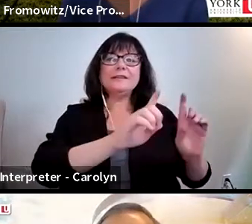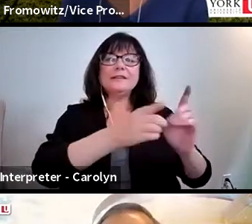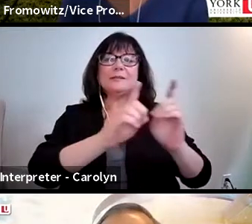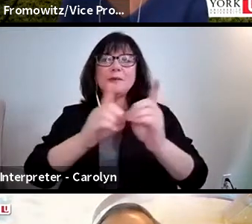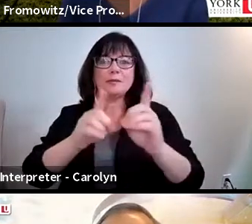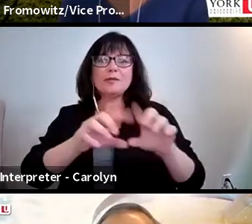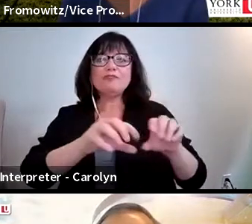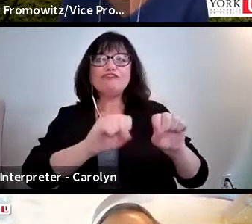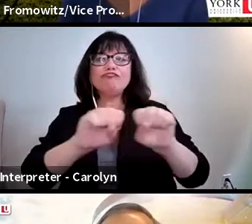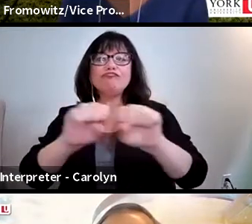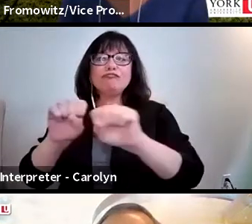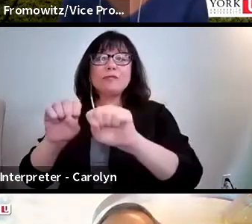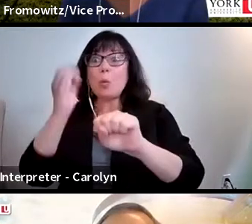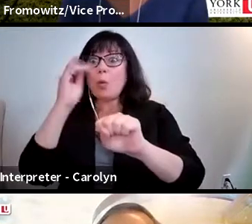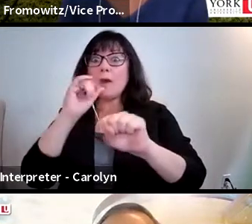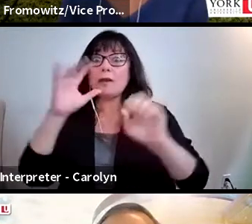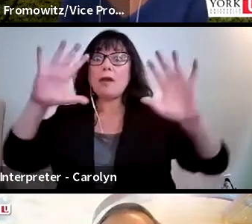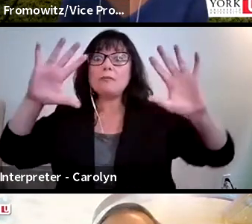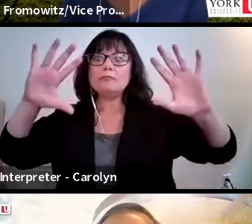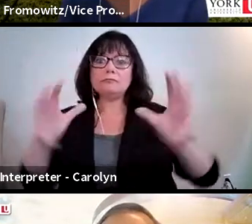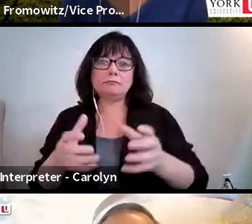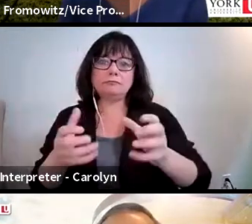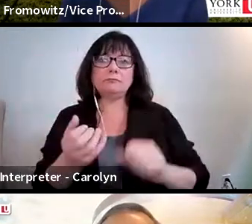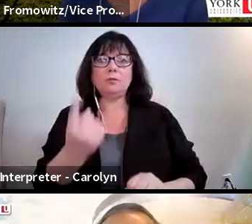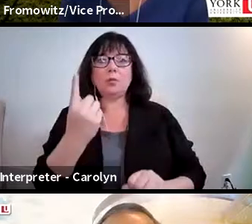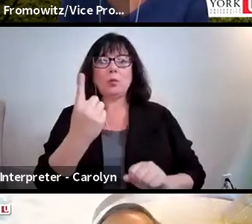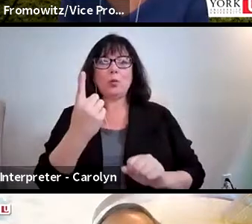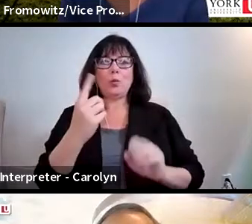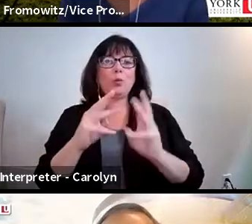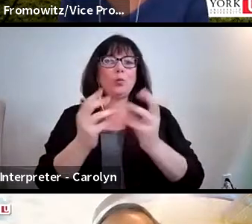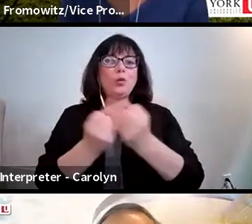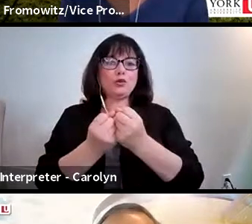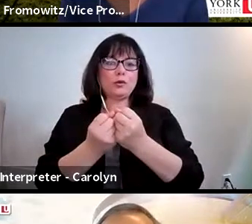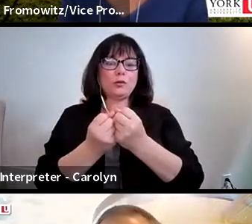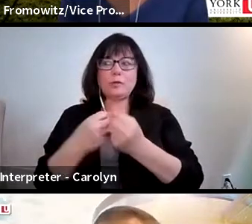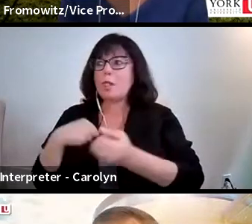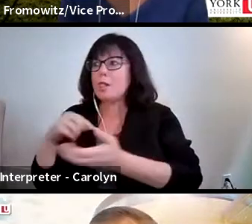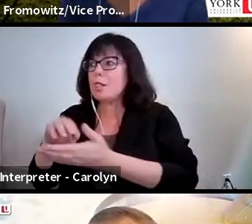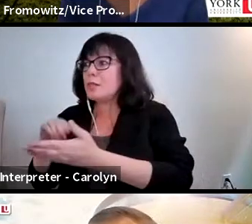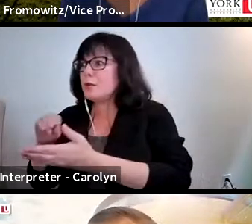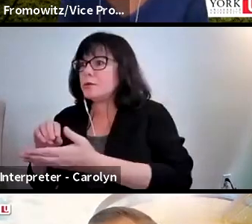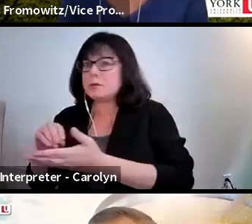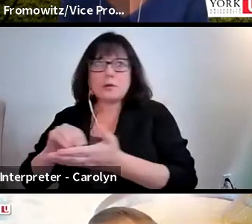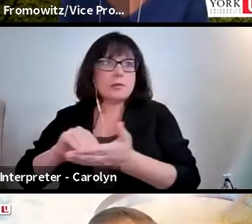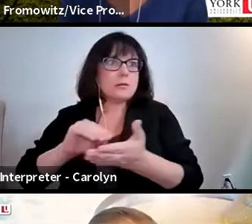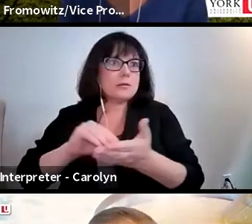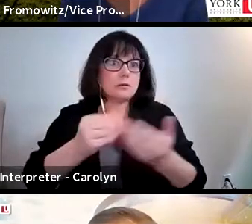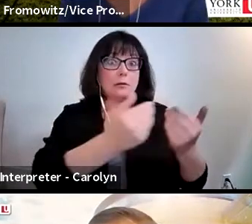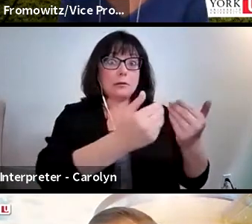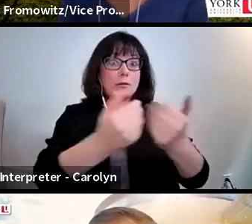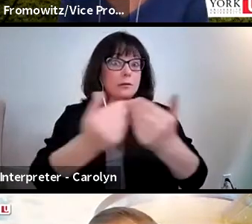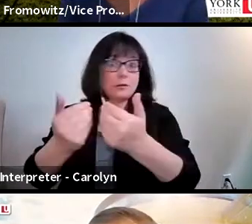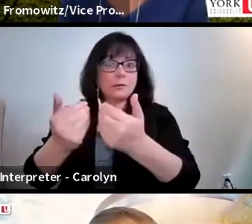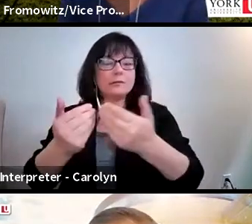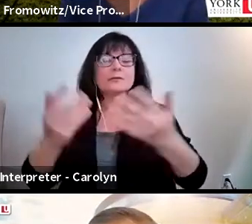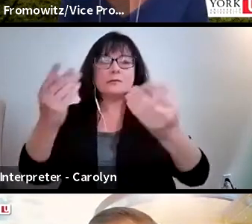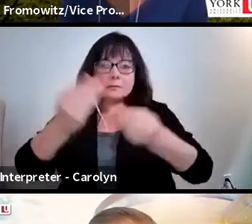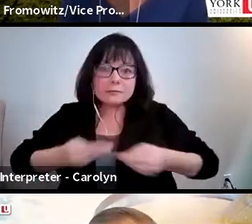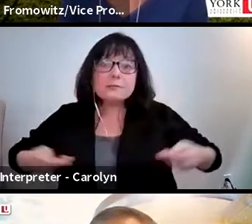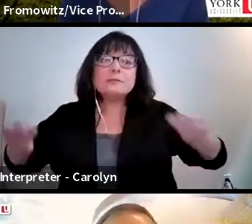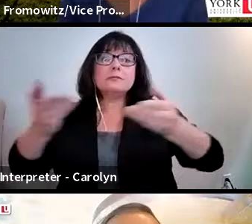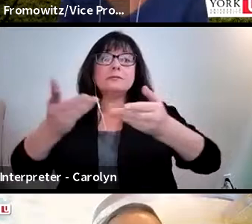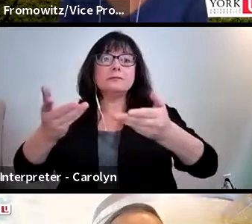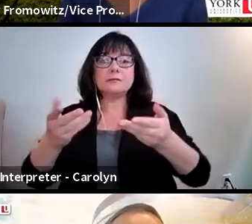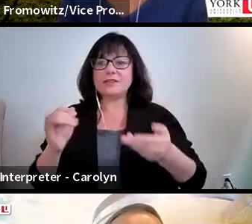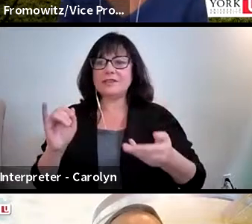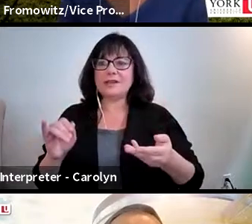bring everyone together and share what we've been learning, what initiatives we're undertaking, and then that can